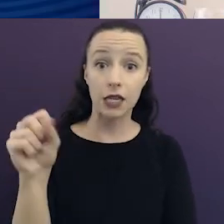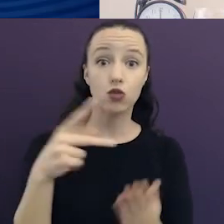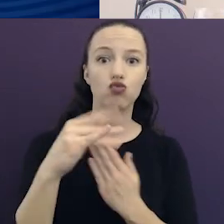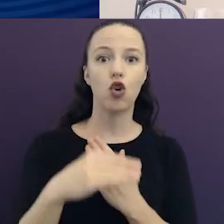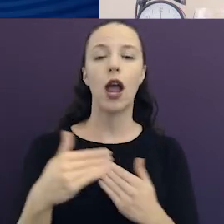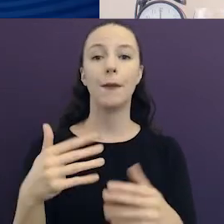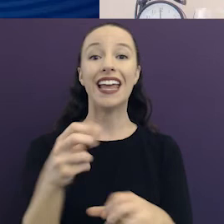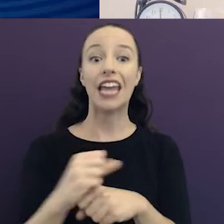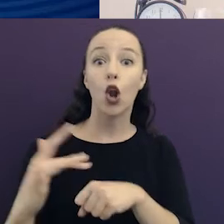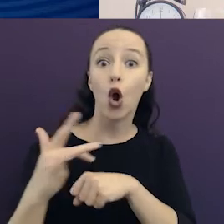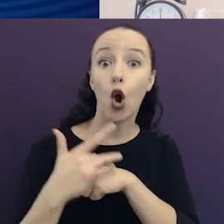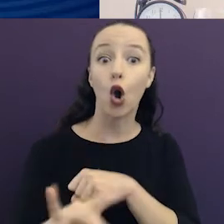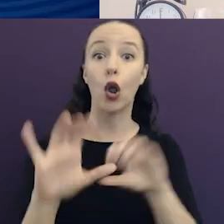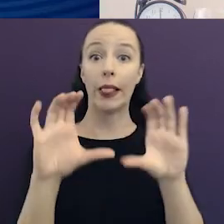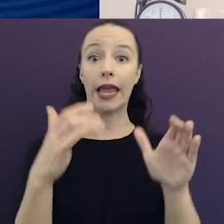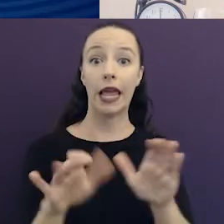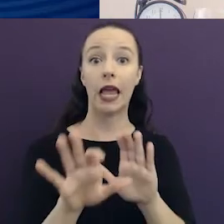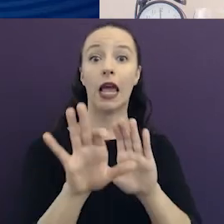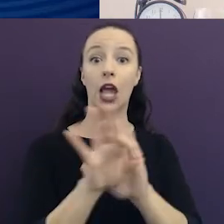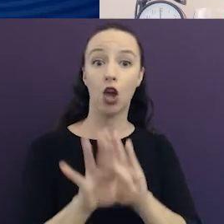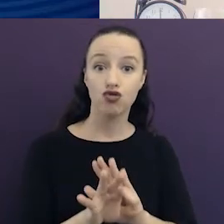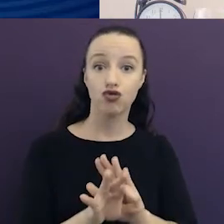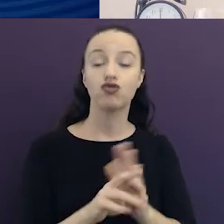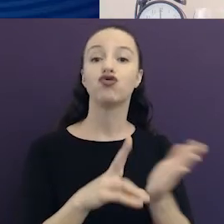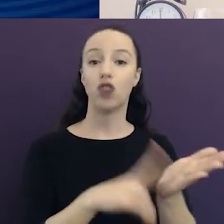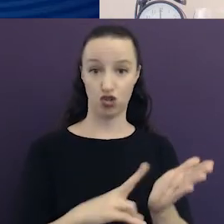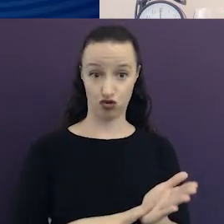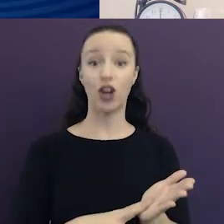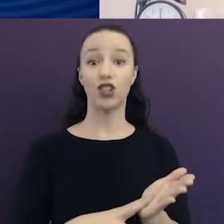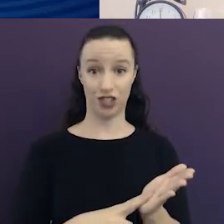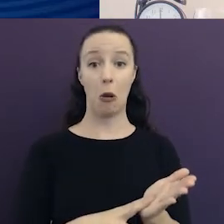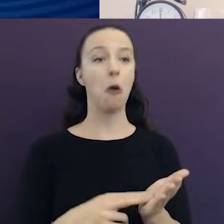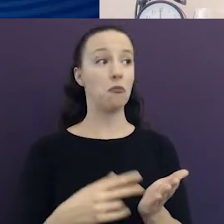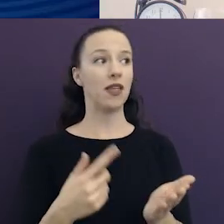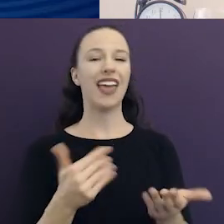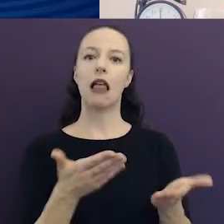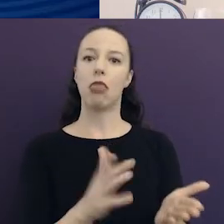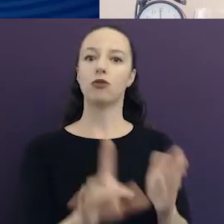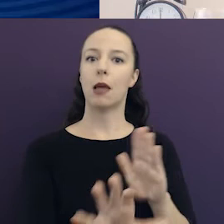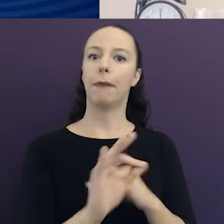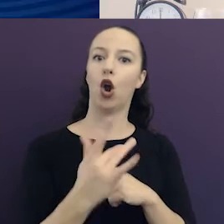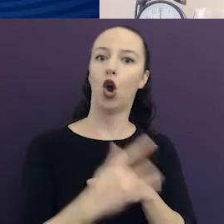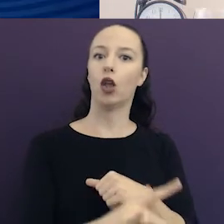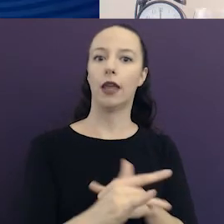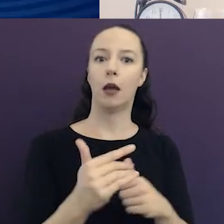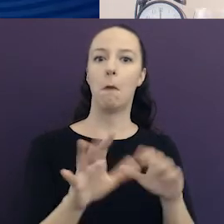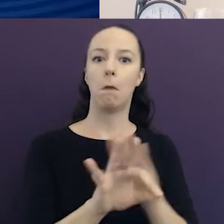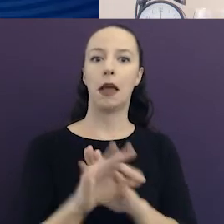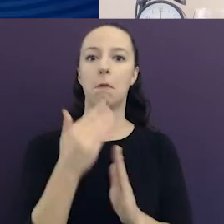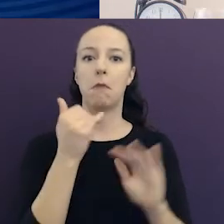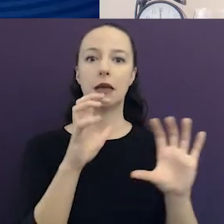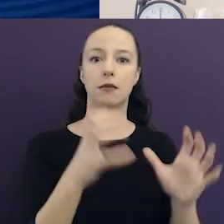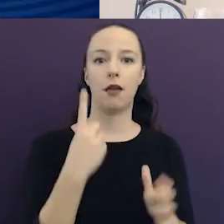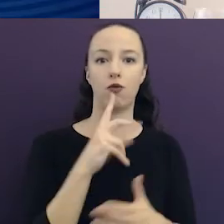also get priority registration. So they'll be the first ones to register and pick out their classes that work best for their disability. We can